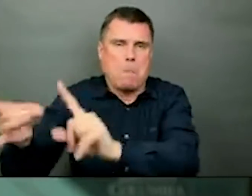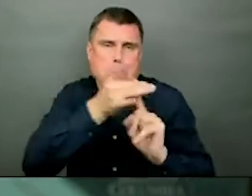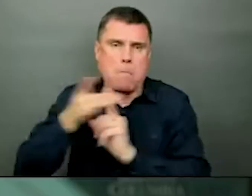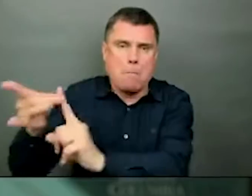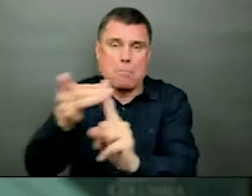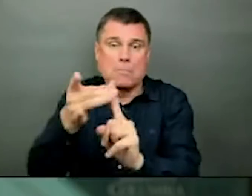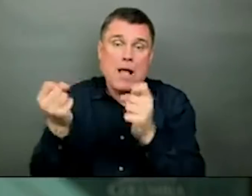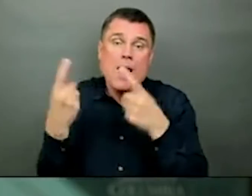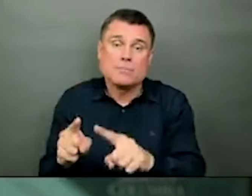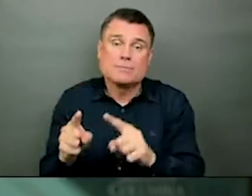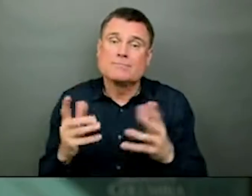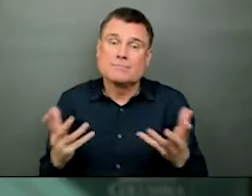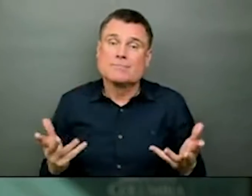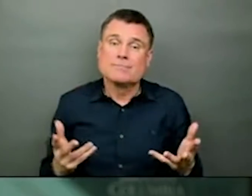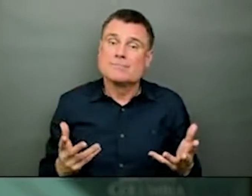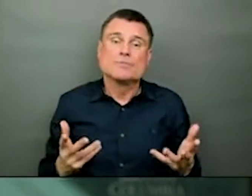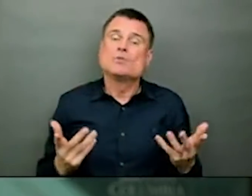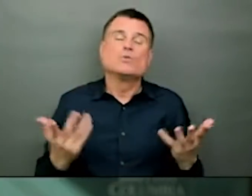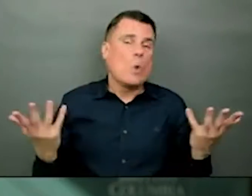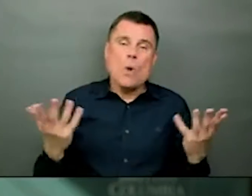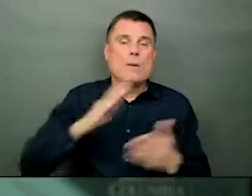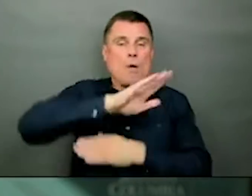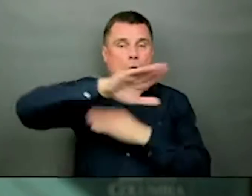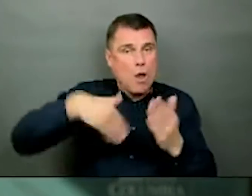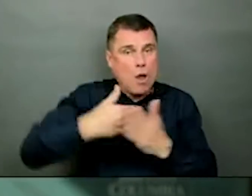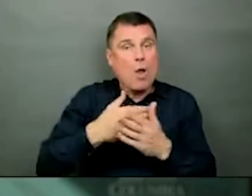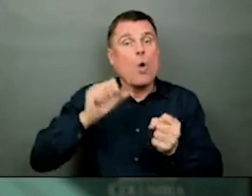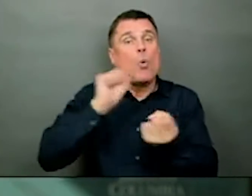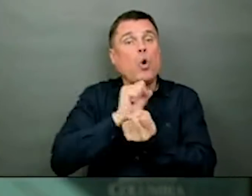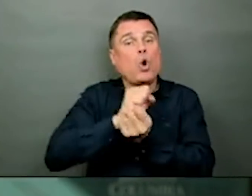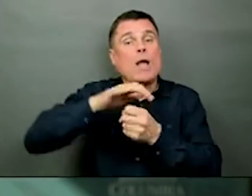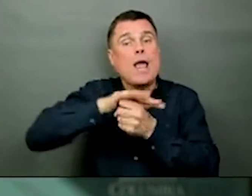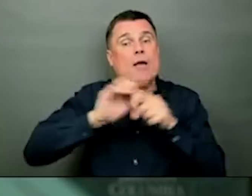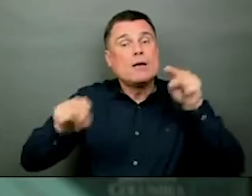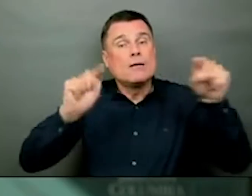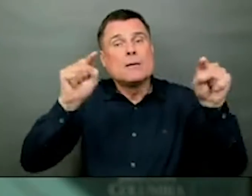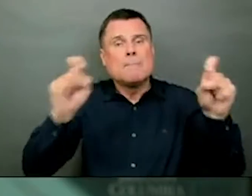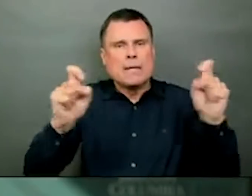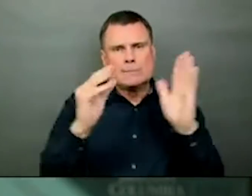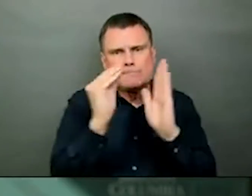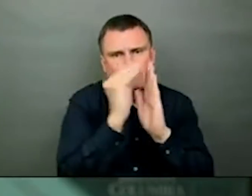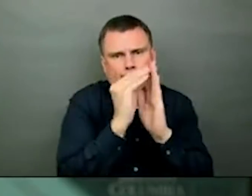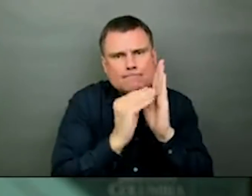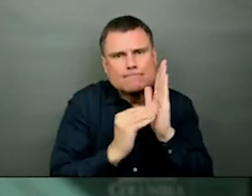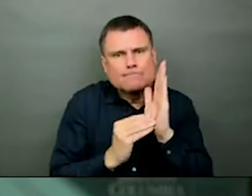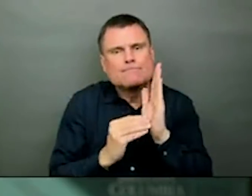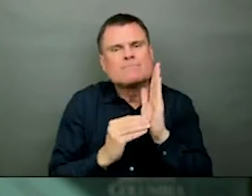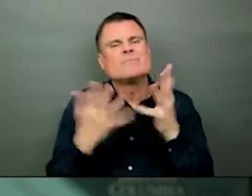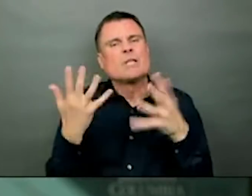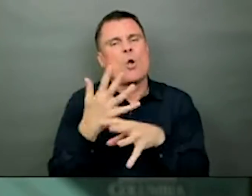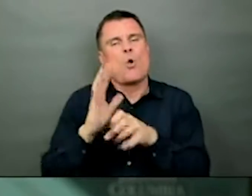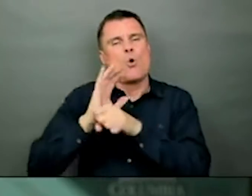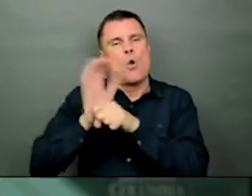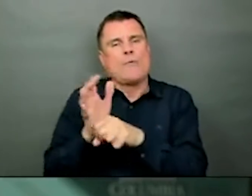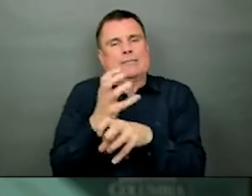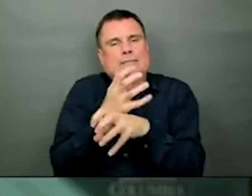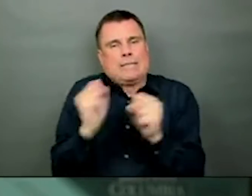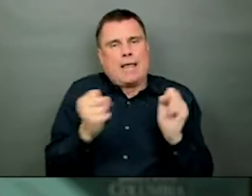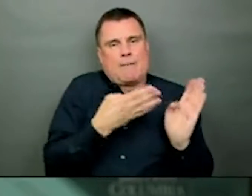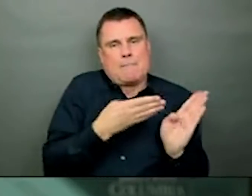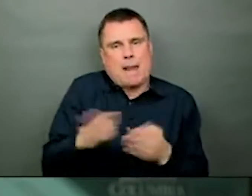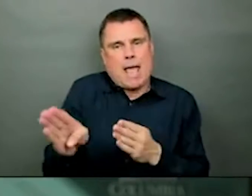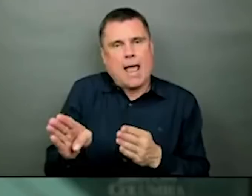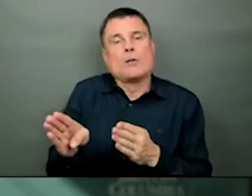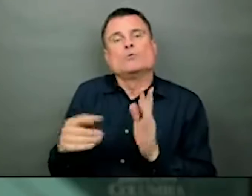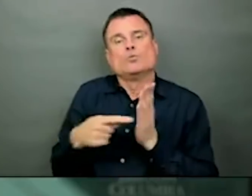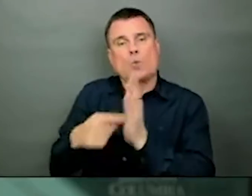of employers and employees, but in particular employers, to ensure those take place. But we continue to see transmission in the